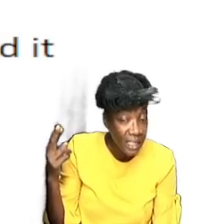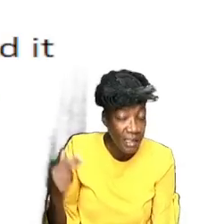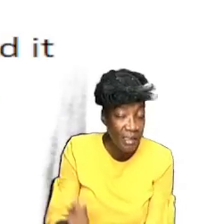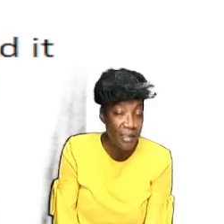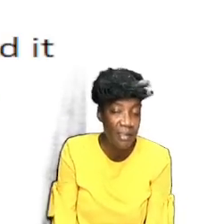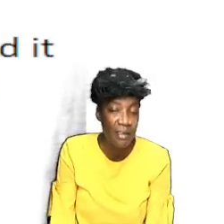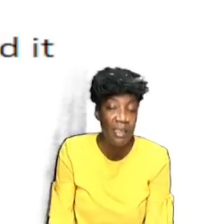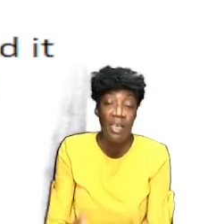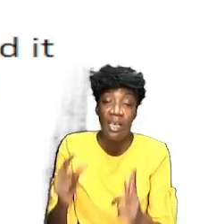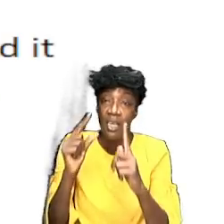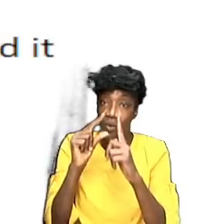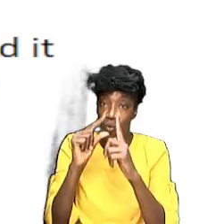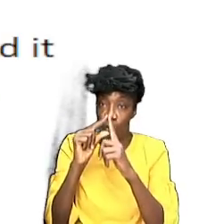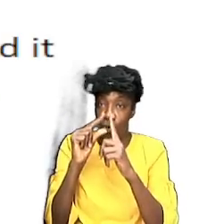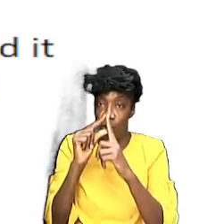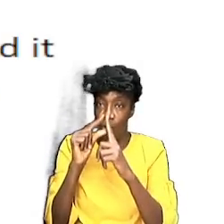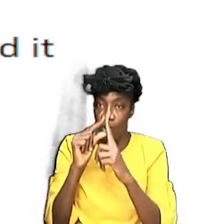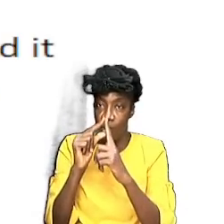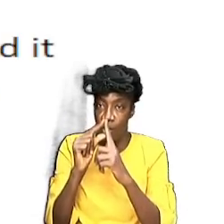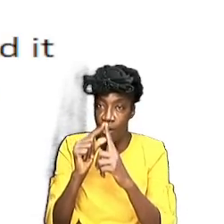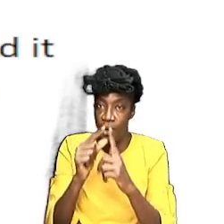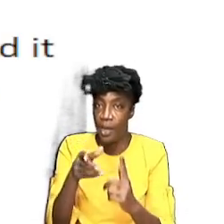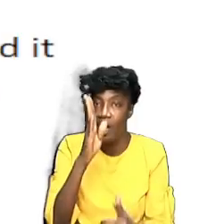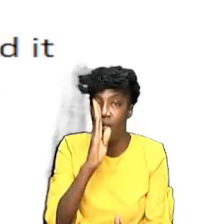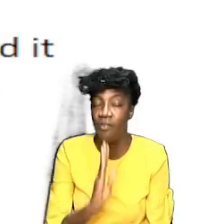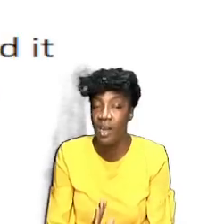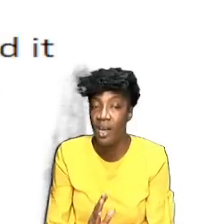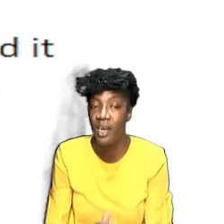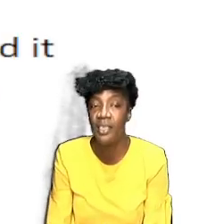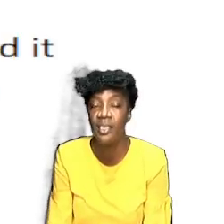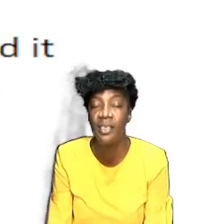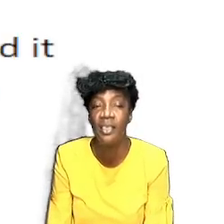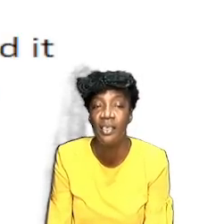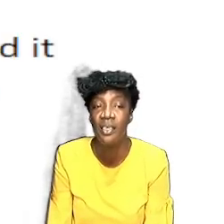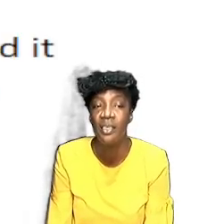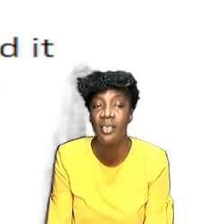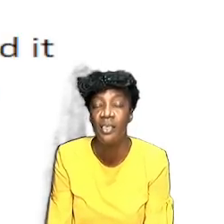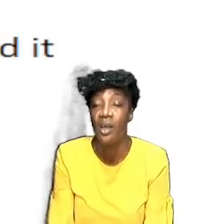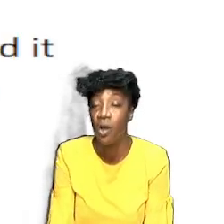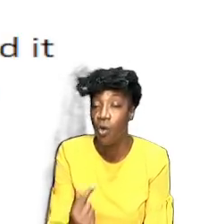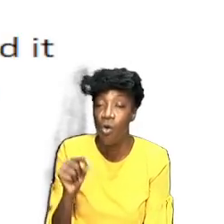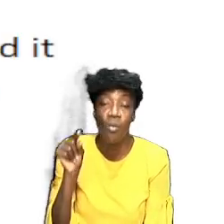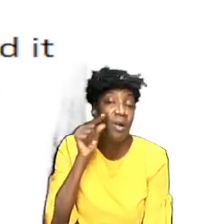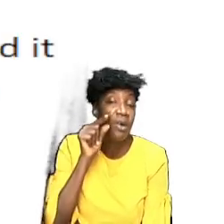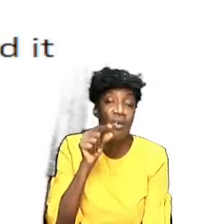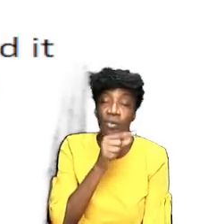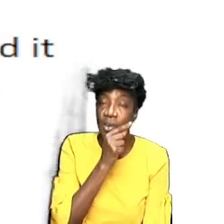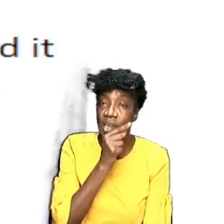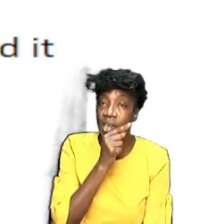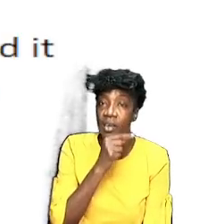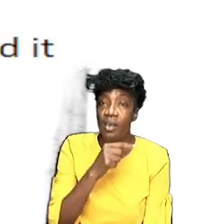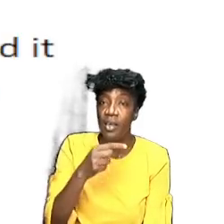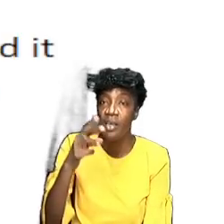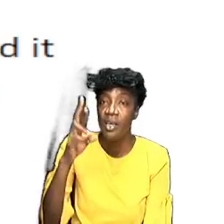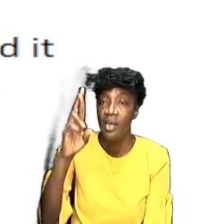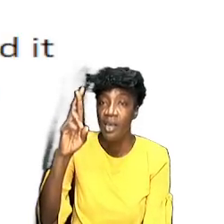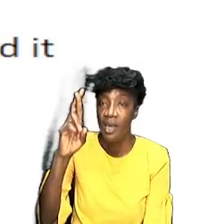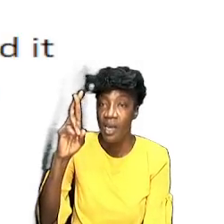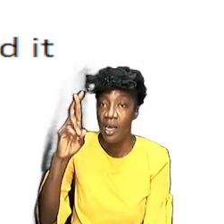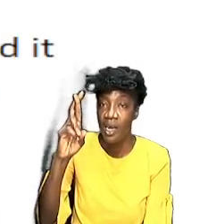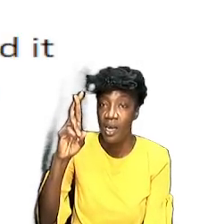The word of God, dear, it comes from a Greek word, rhema.